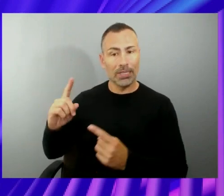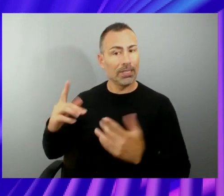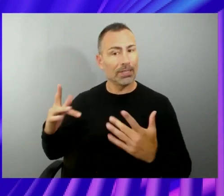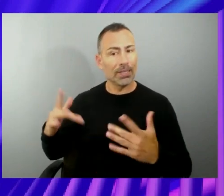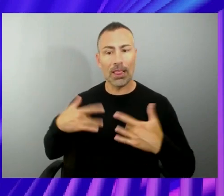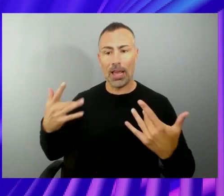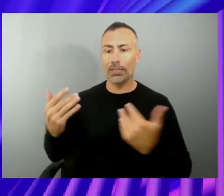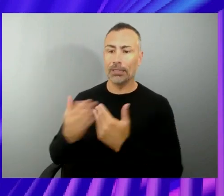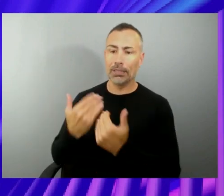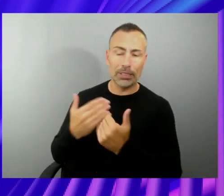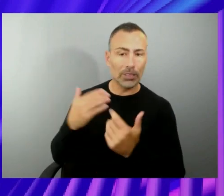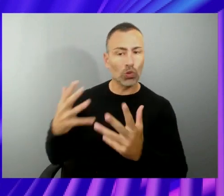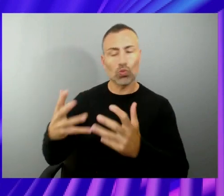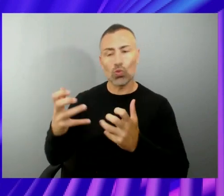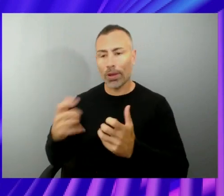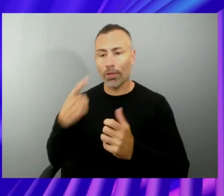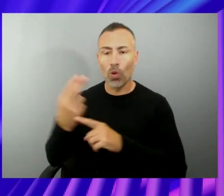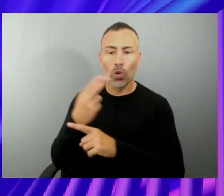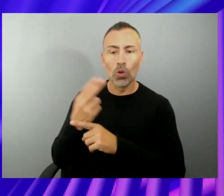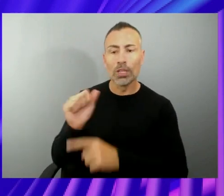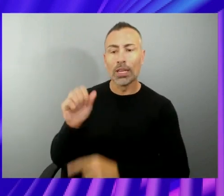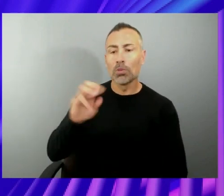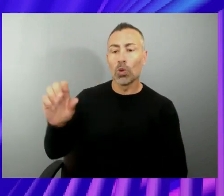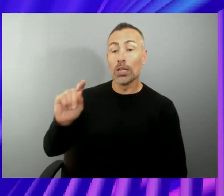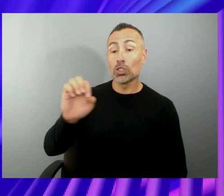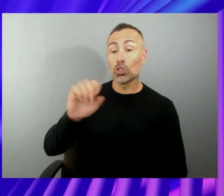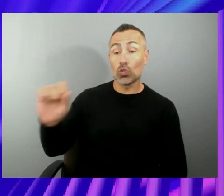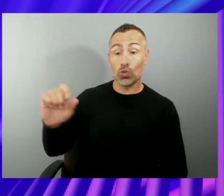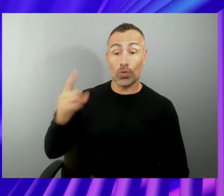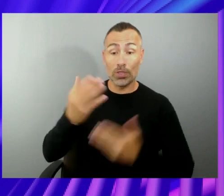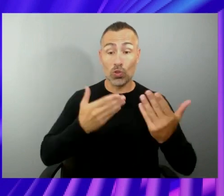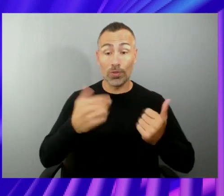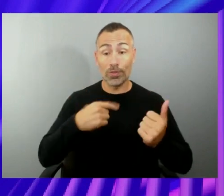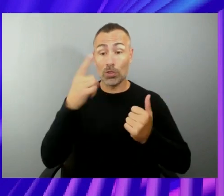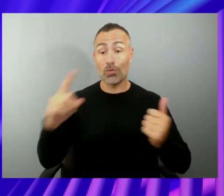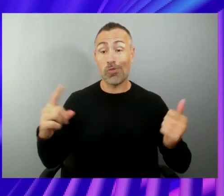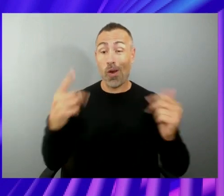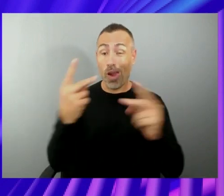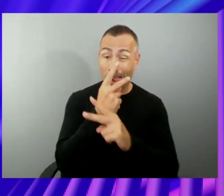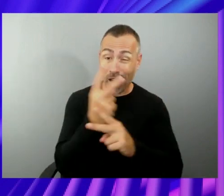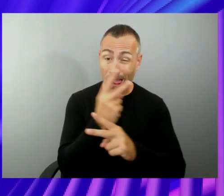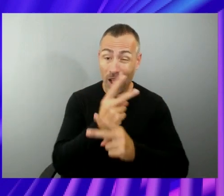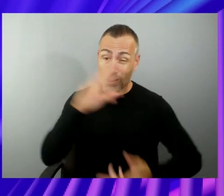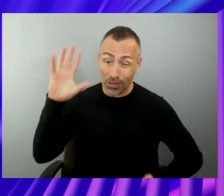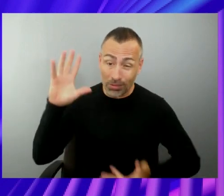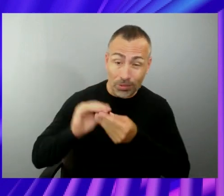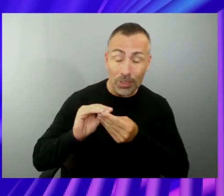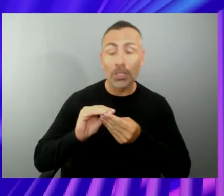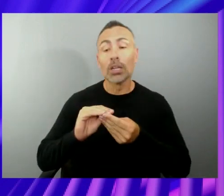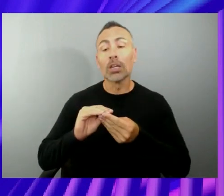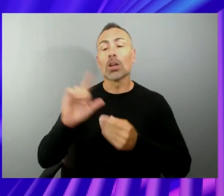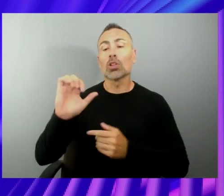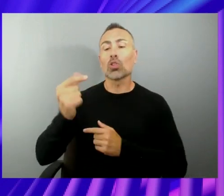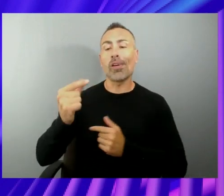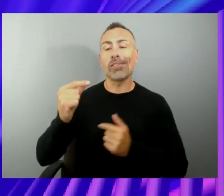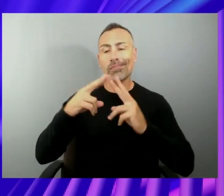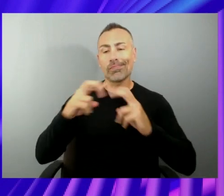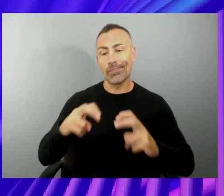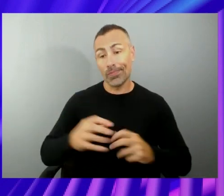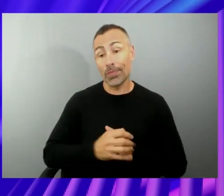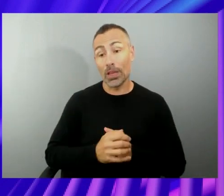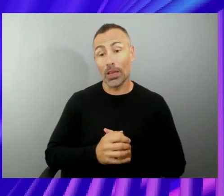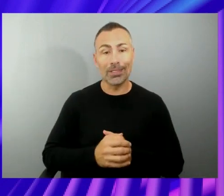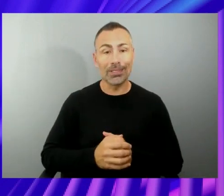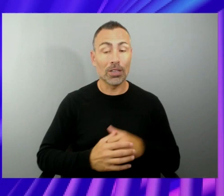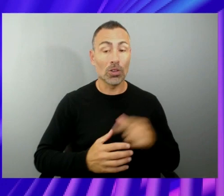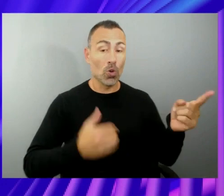and services to aggregate and do log analysis. There's actually a builder session happening at Reinforce. There's going to